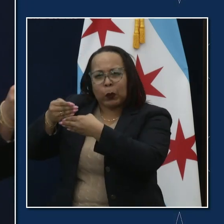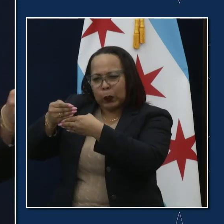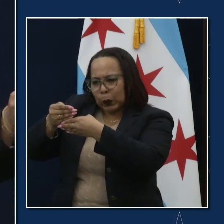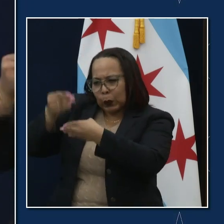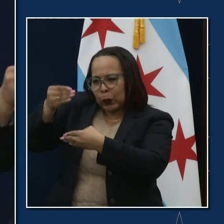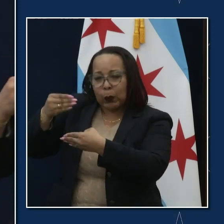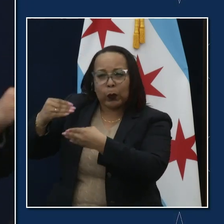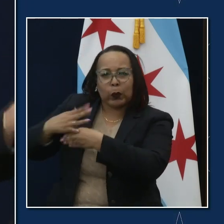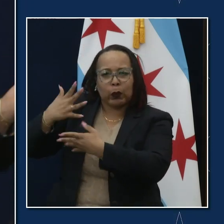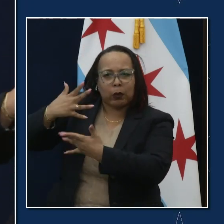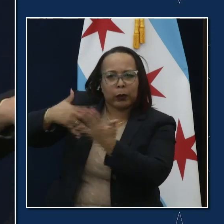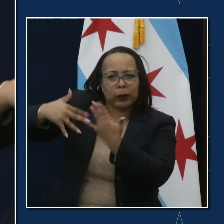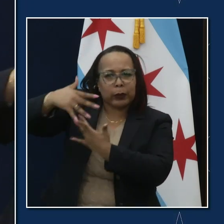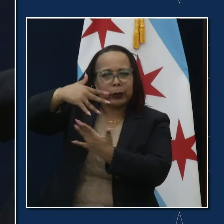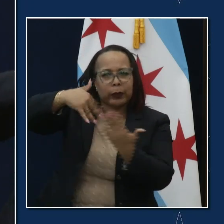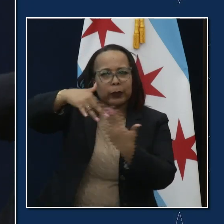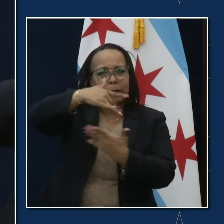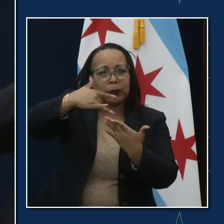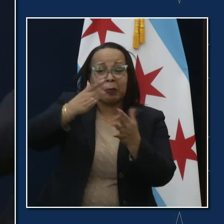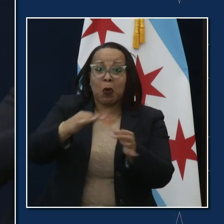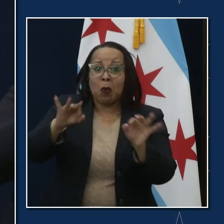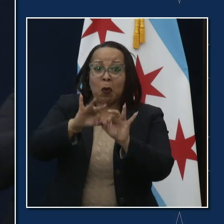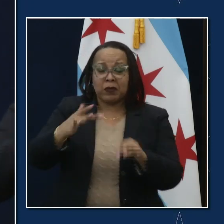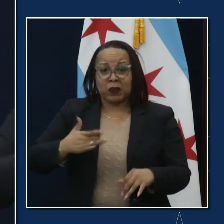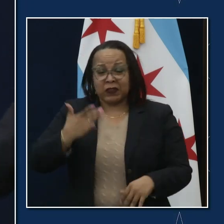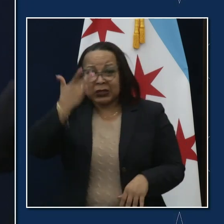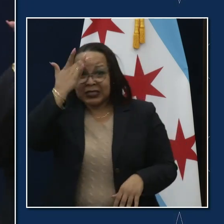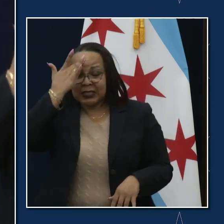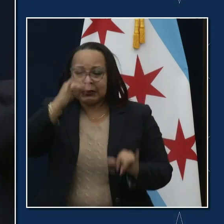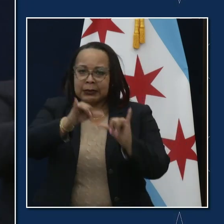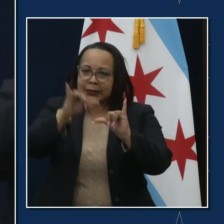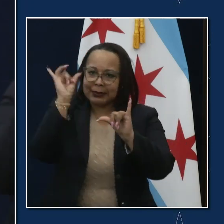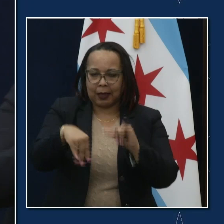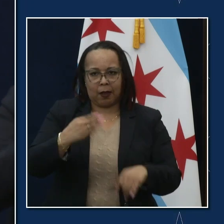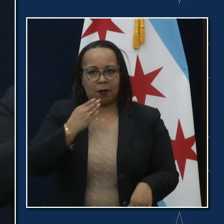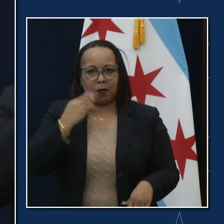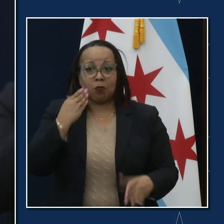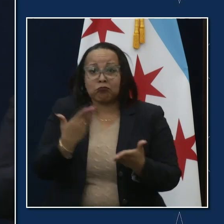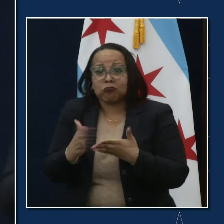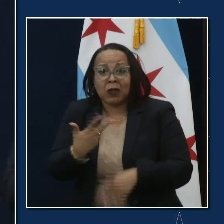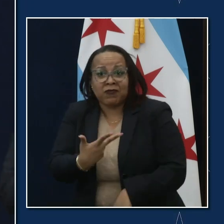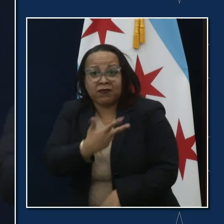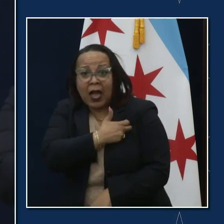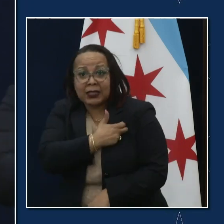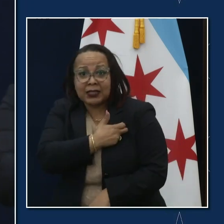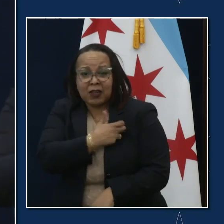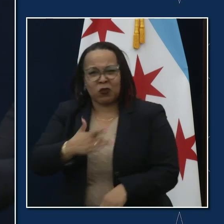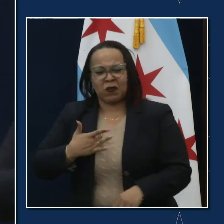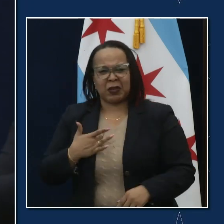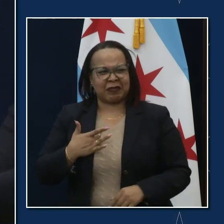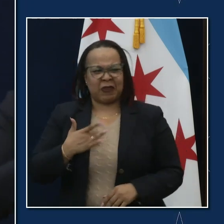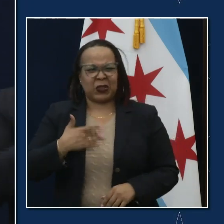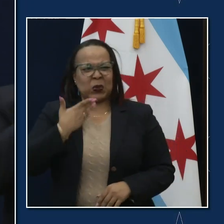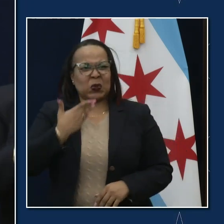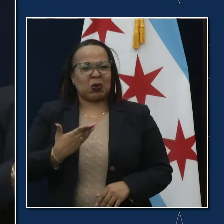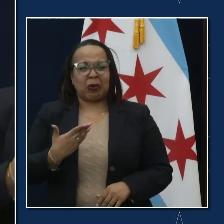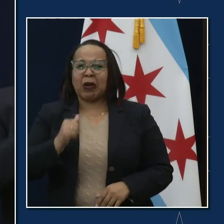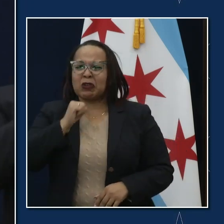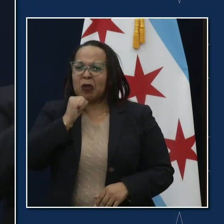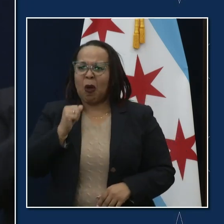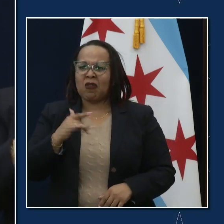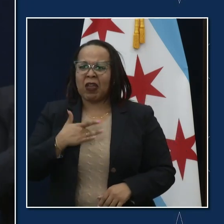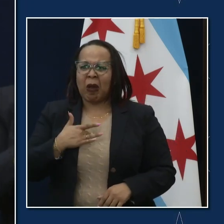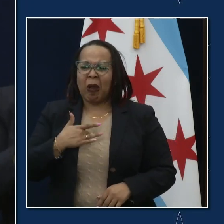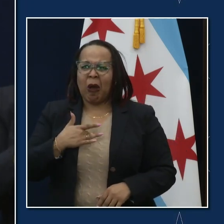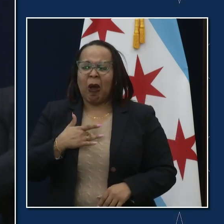most importantly, stay home if you are sick, even if you're vaccinated. If you're not feeling well, don't feel like